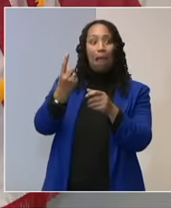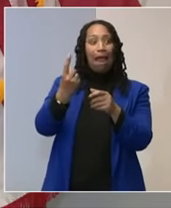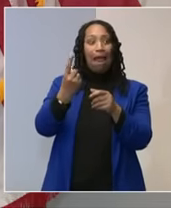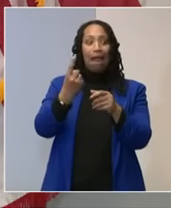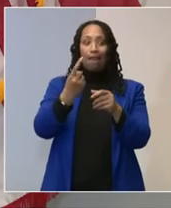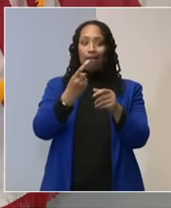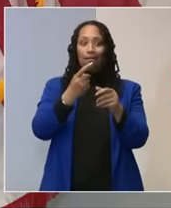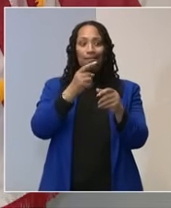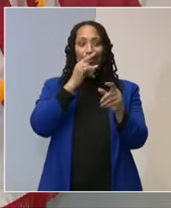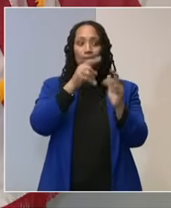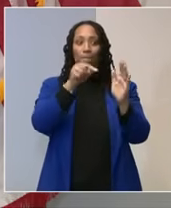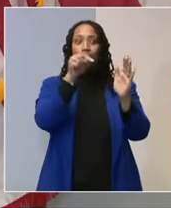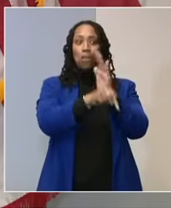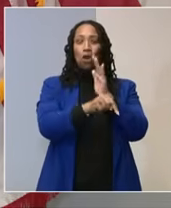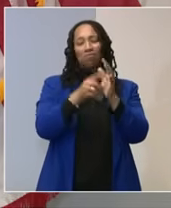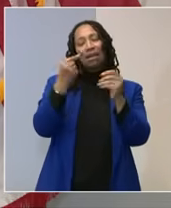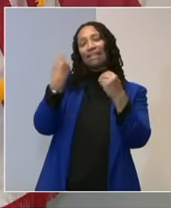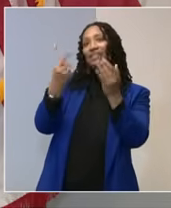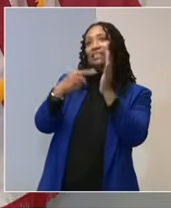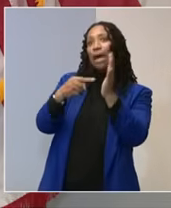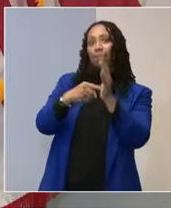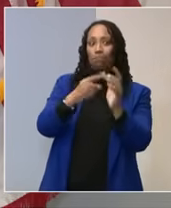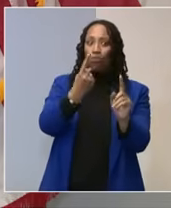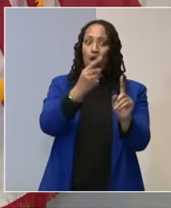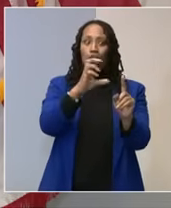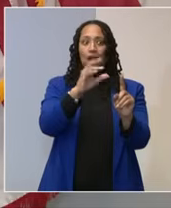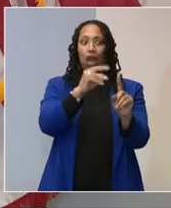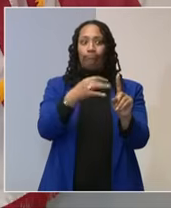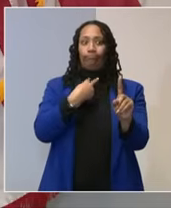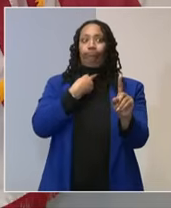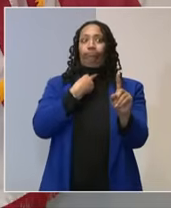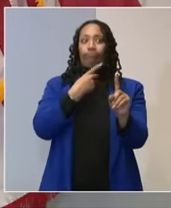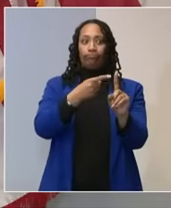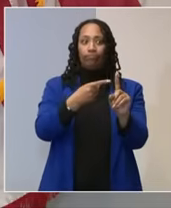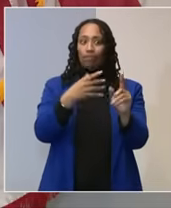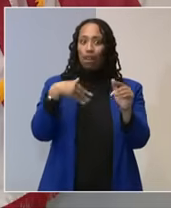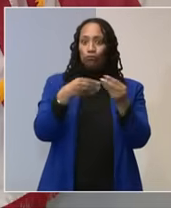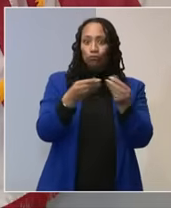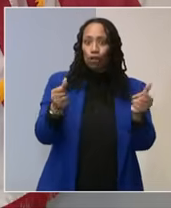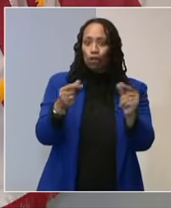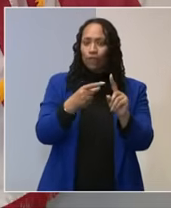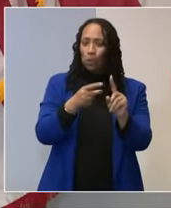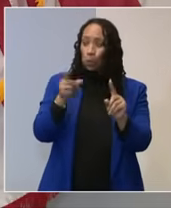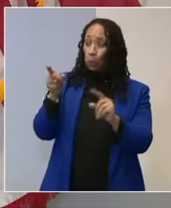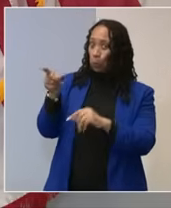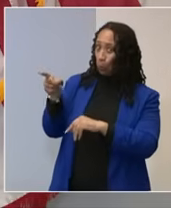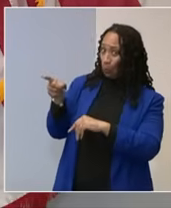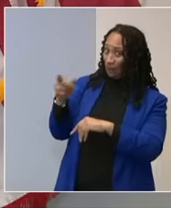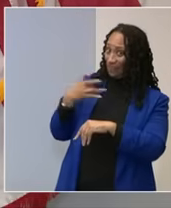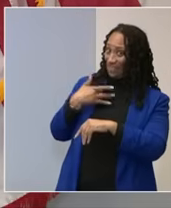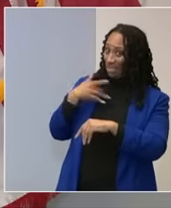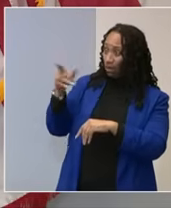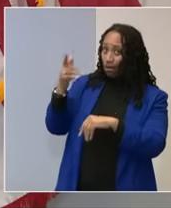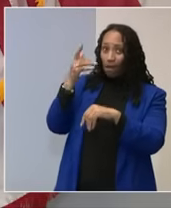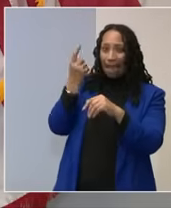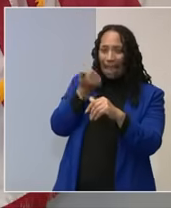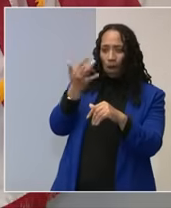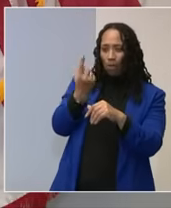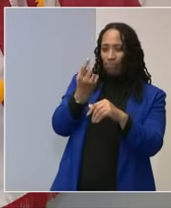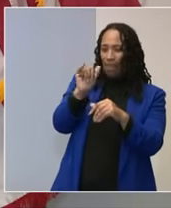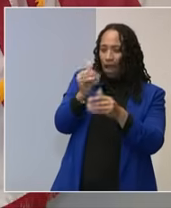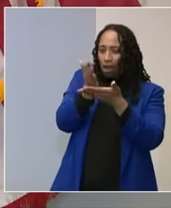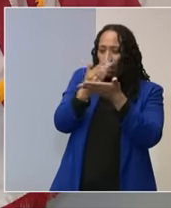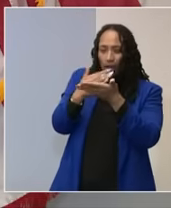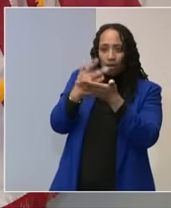it, so I won't say. I'll keep. I'm sure there are going to be a lot of things, but